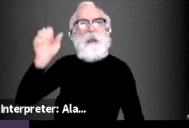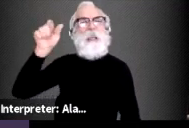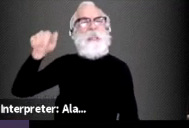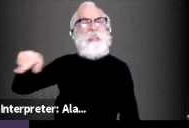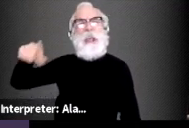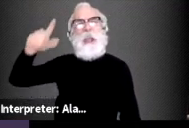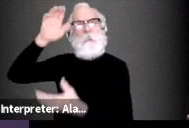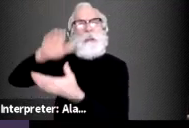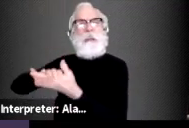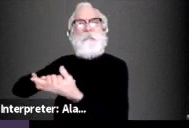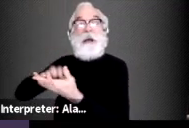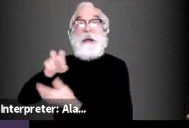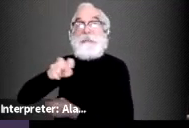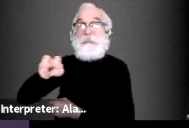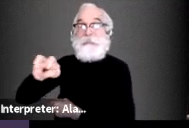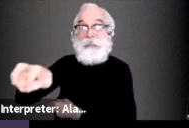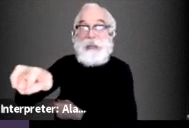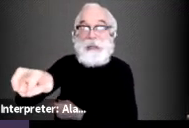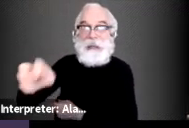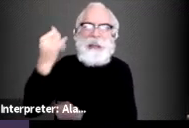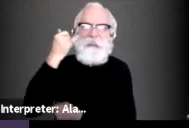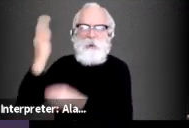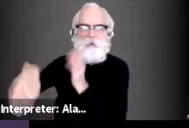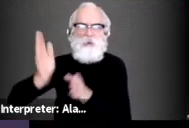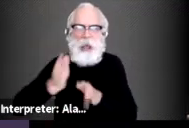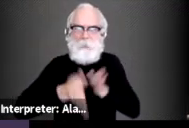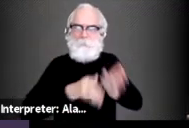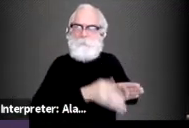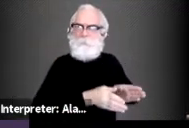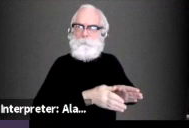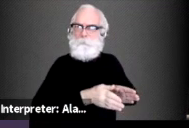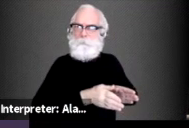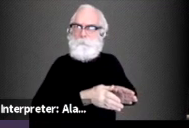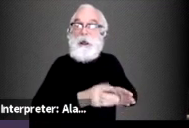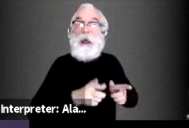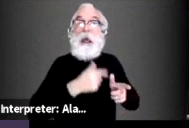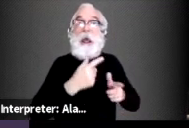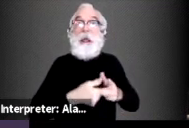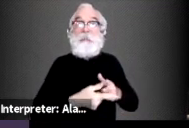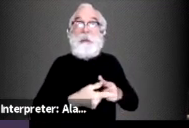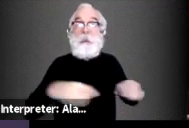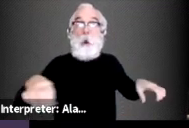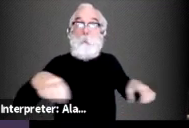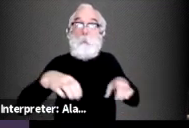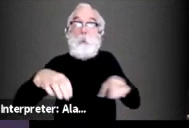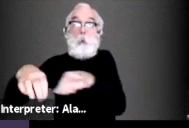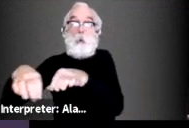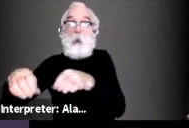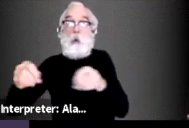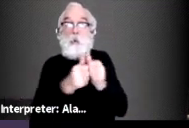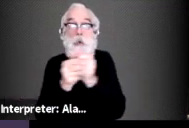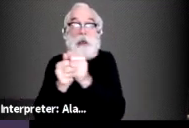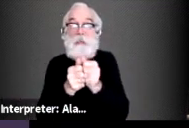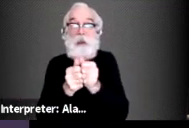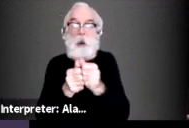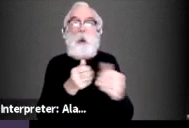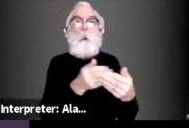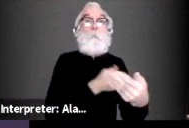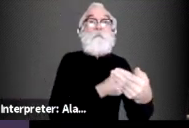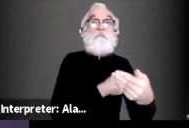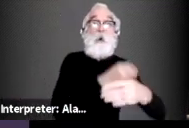put together before sunset. Franklin's message here: separate, they were inert and